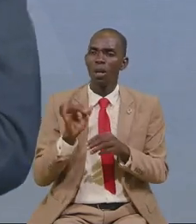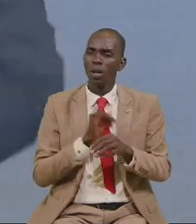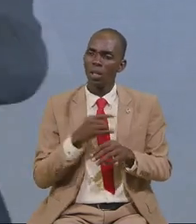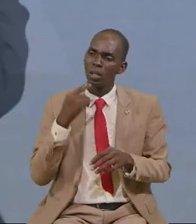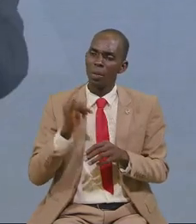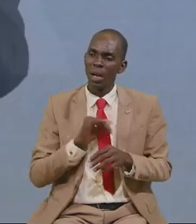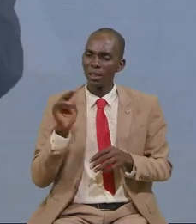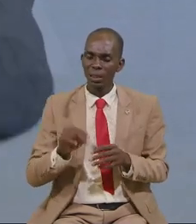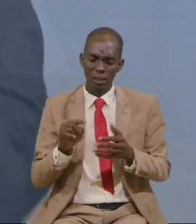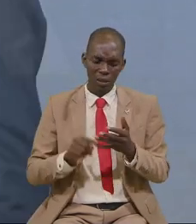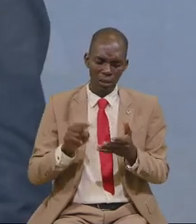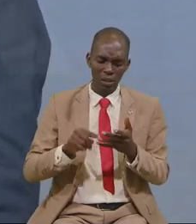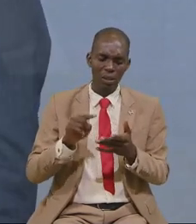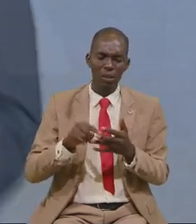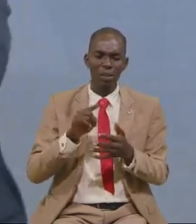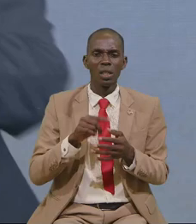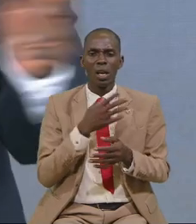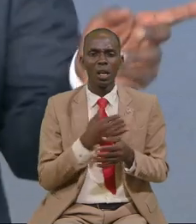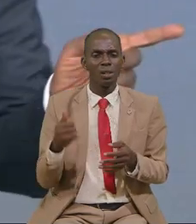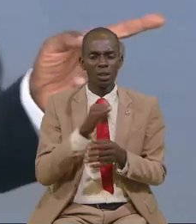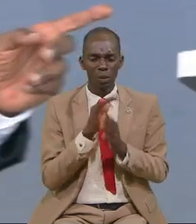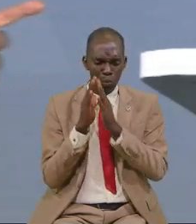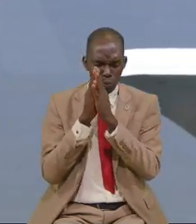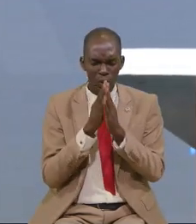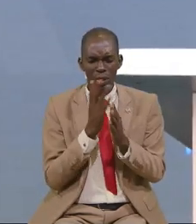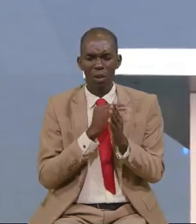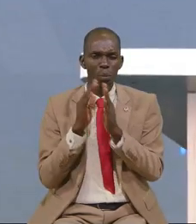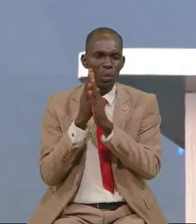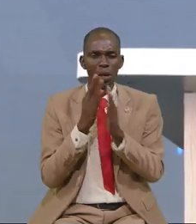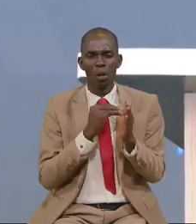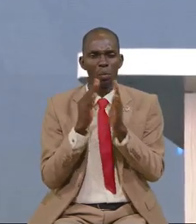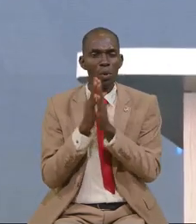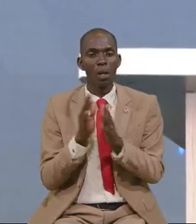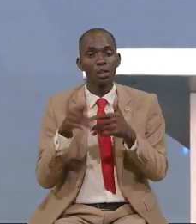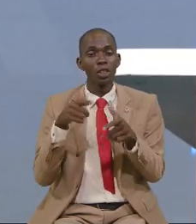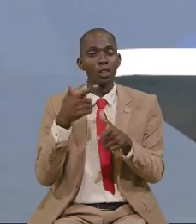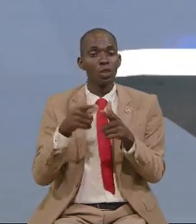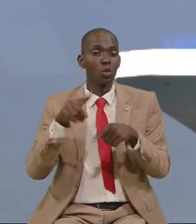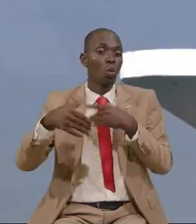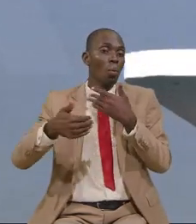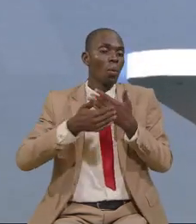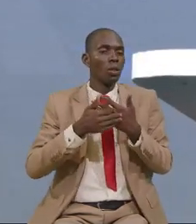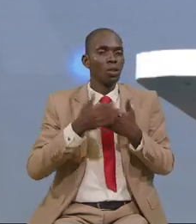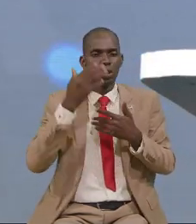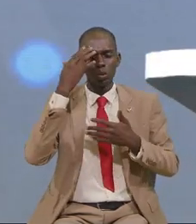this. And they pray and pray and pray. And then you go back and you know that thing, he knows you are not chasing